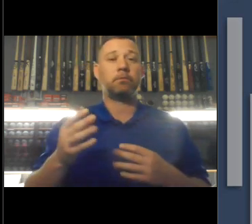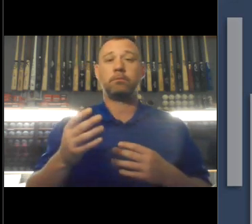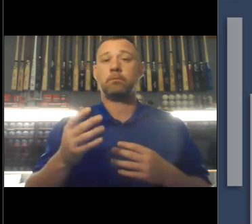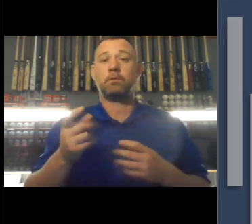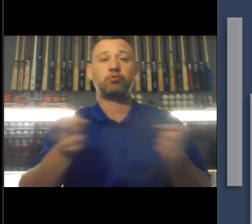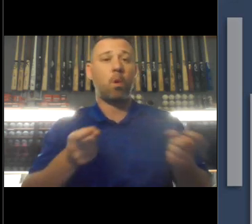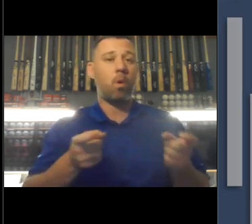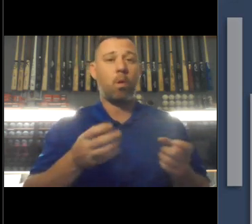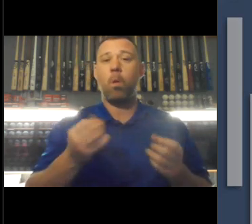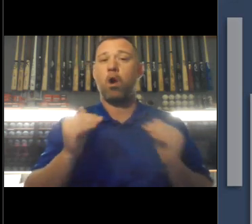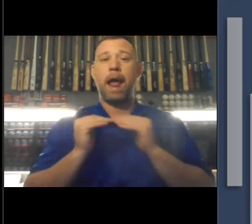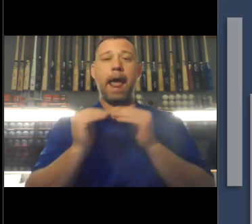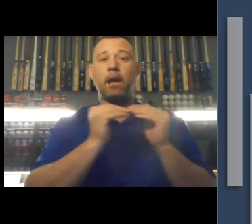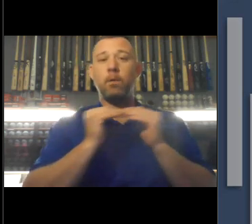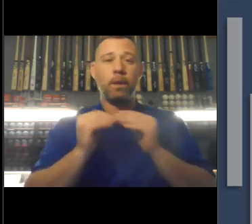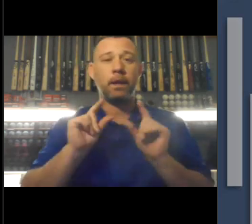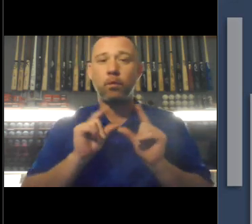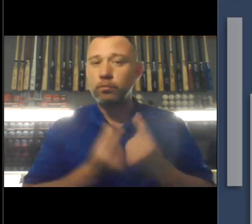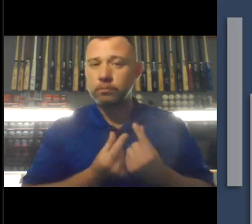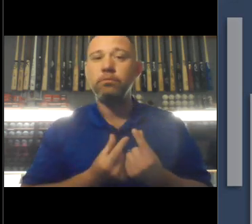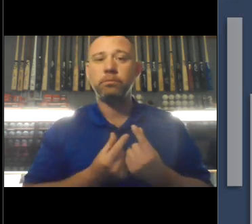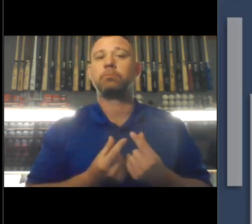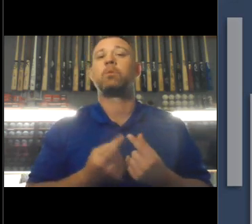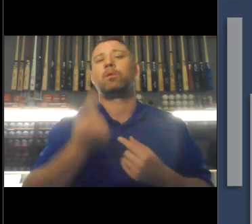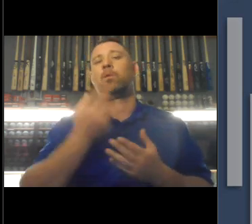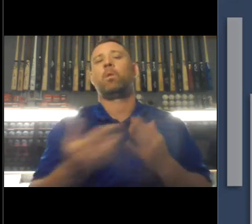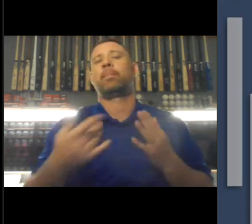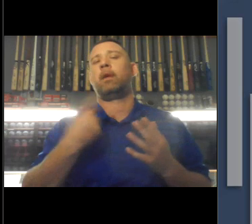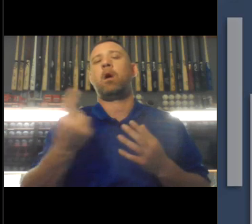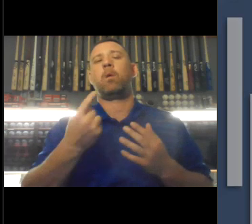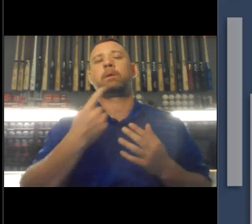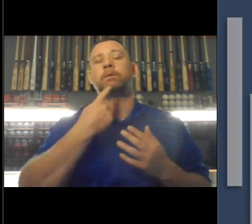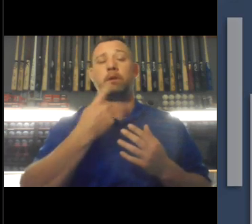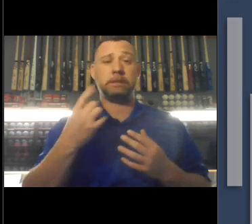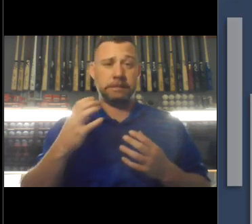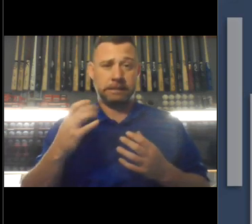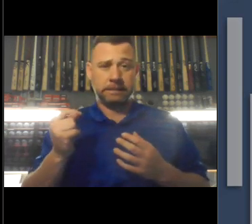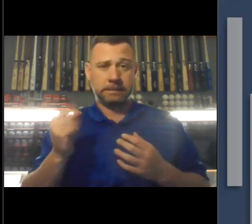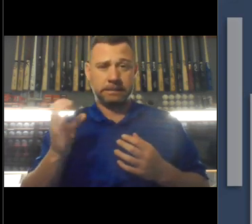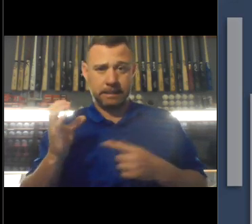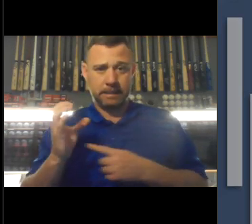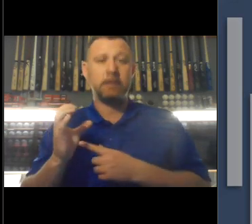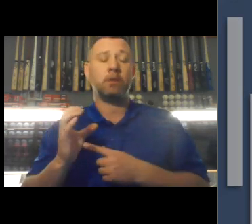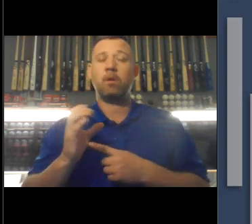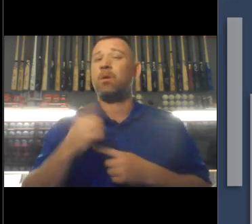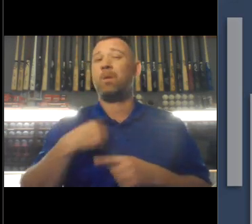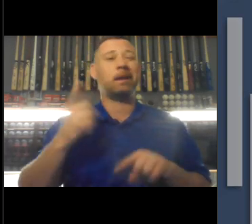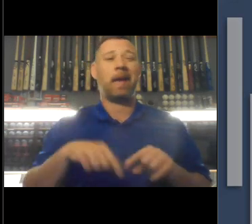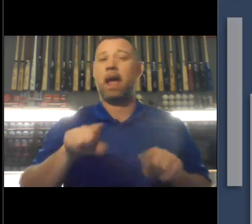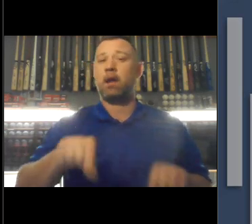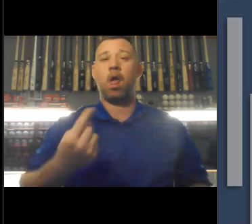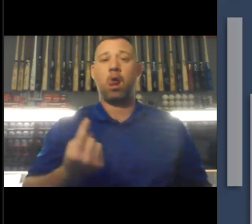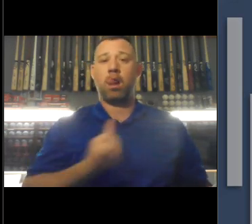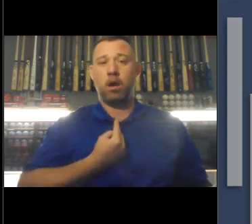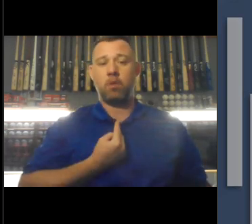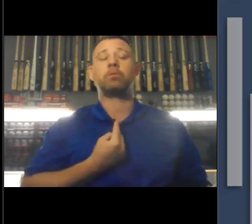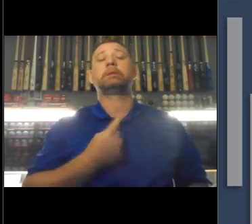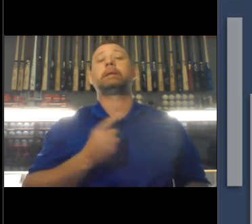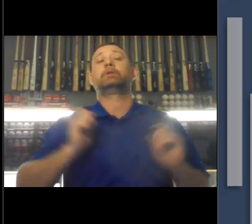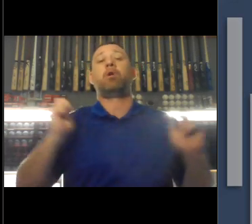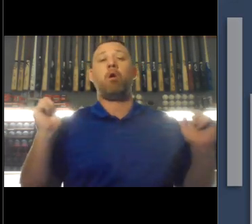groups, because one of the things that we have always said here at the CTC is we can't do it alone. It takes all